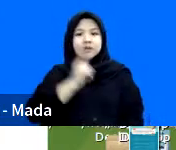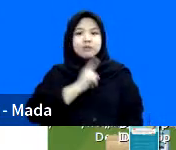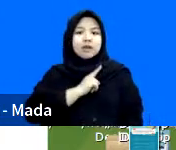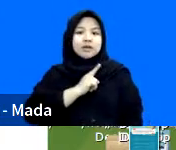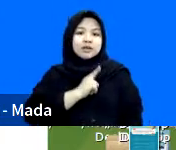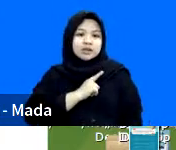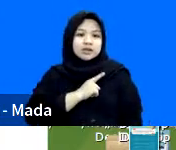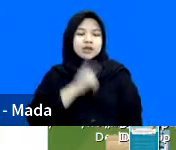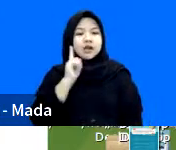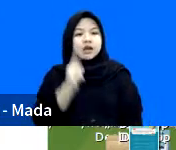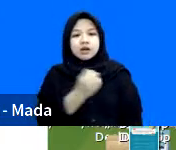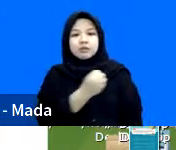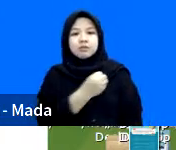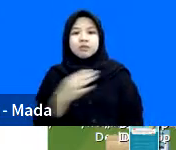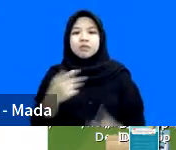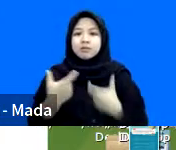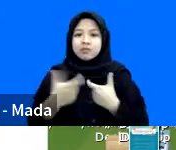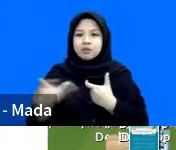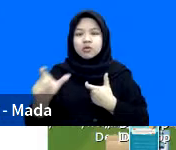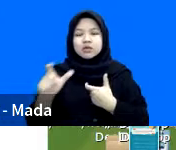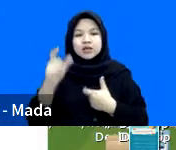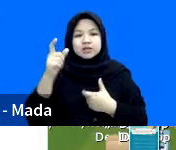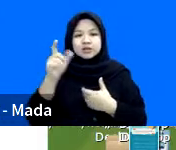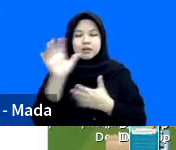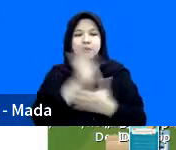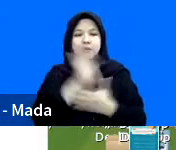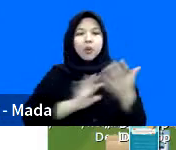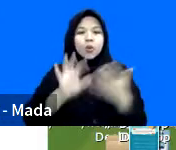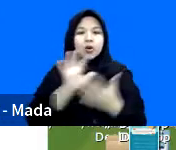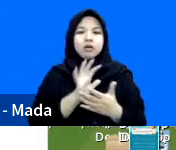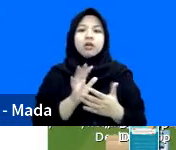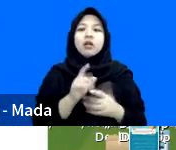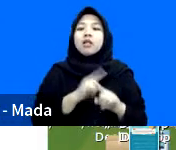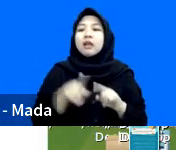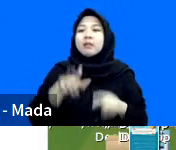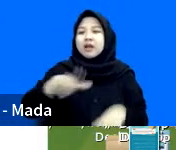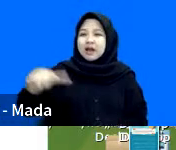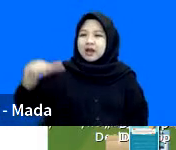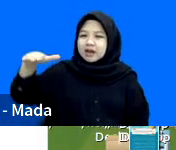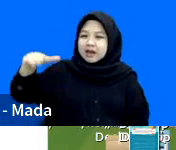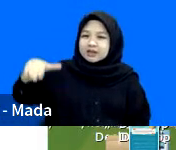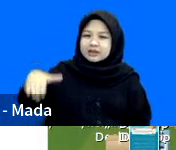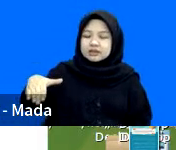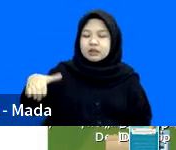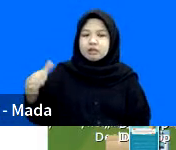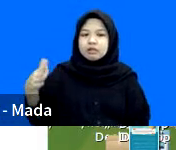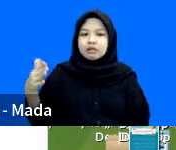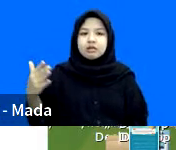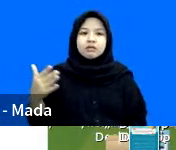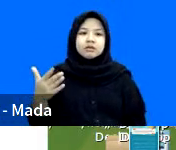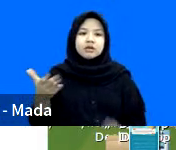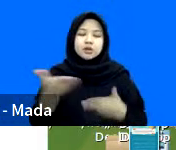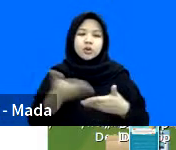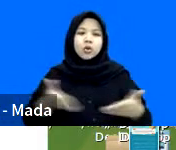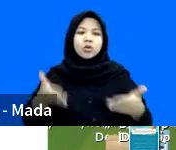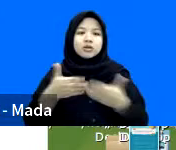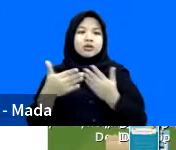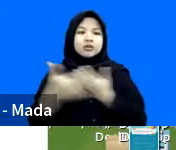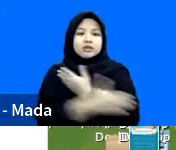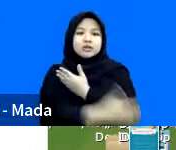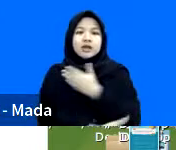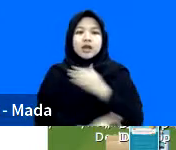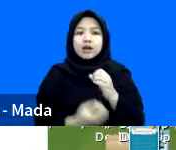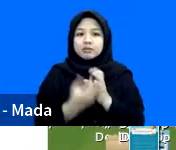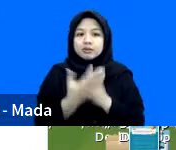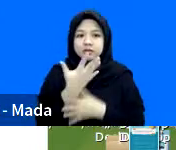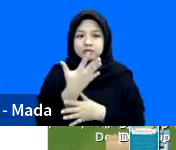of blended learning may be useful for them. But young children, particularly in the developing world context, and that Indonesia,